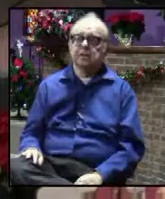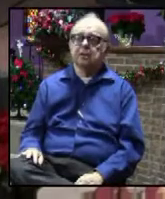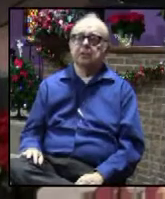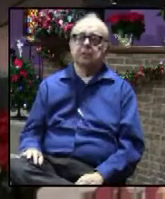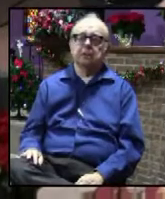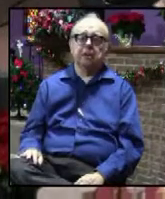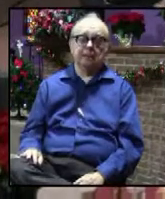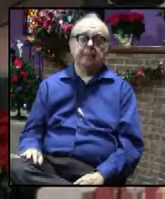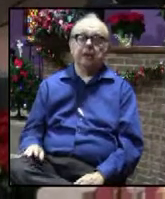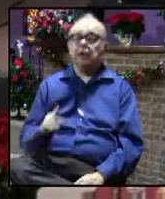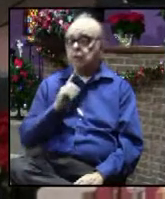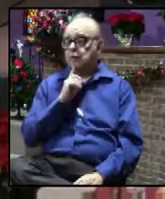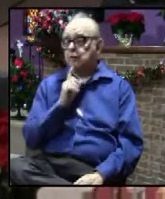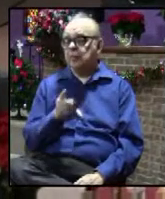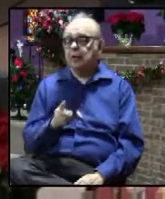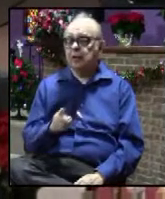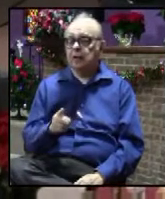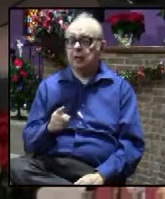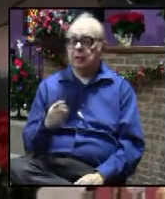As a matter of fact,